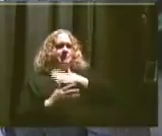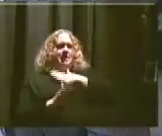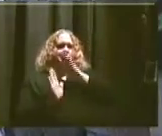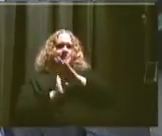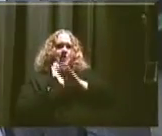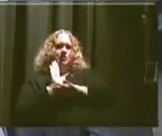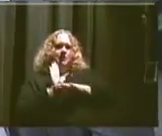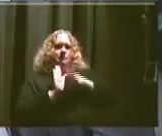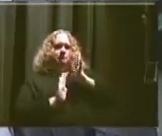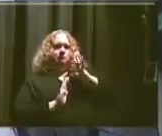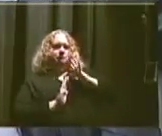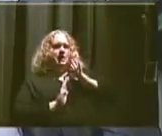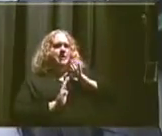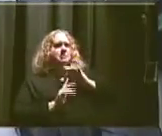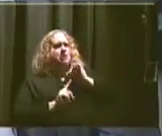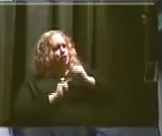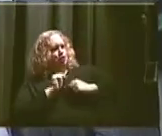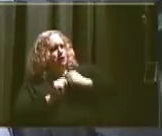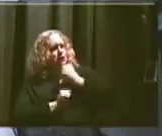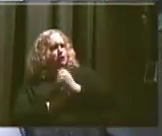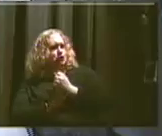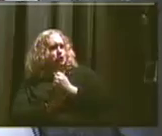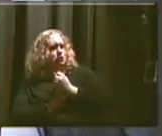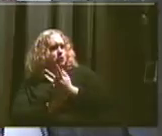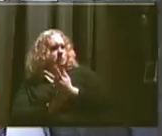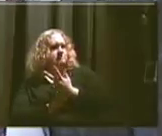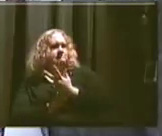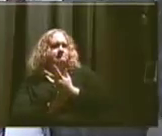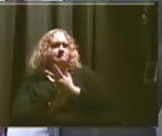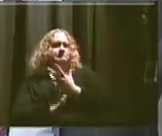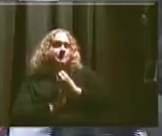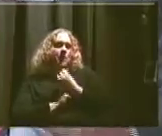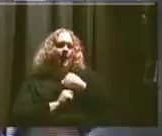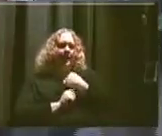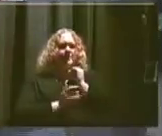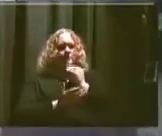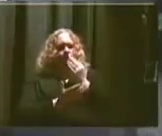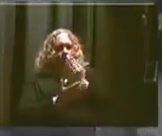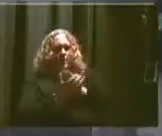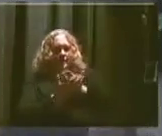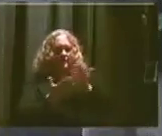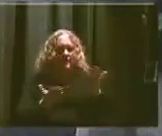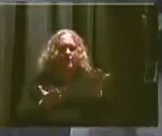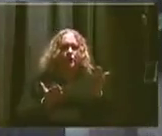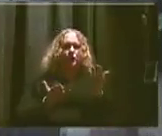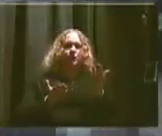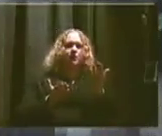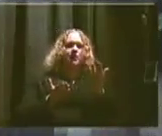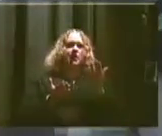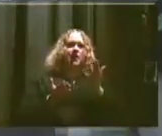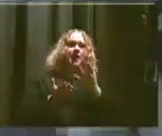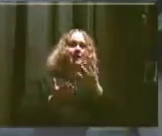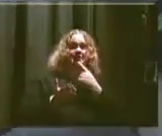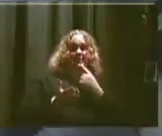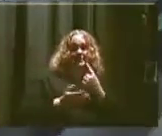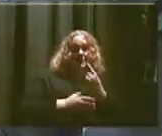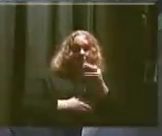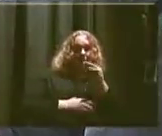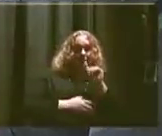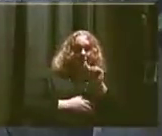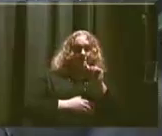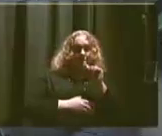And shortly after I got here, and my predecessor kept telling me, though magnets are important,